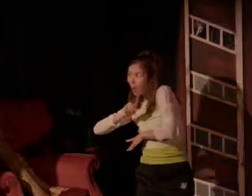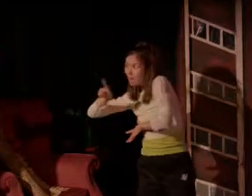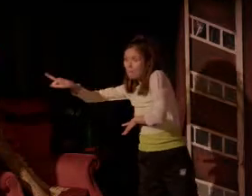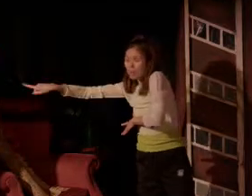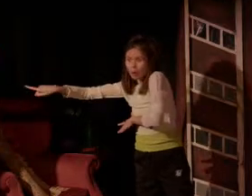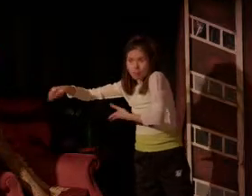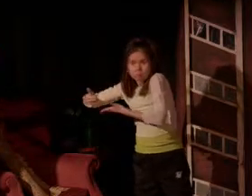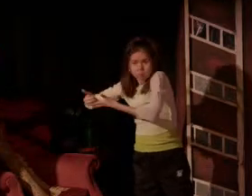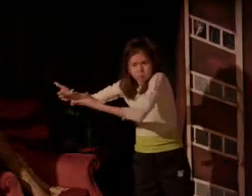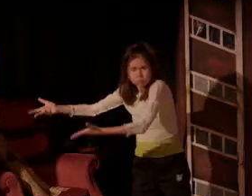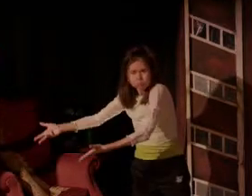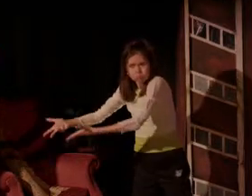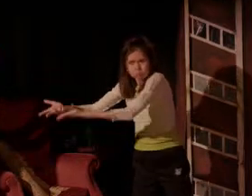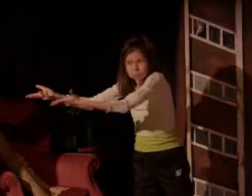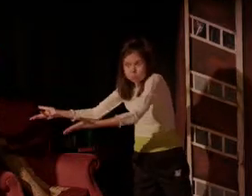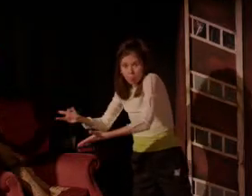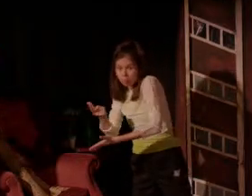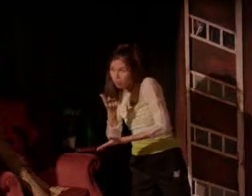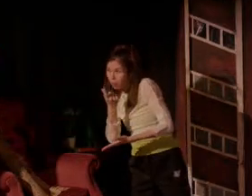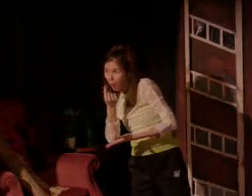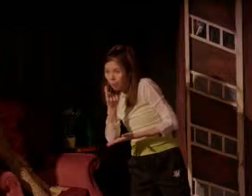more needful my departure.